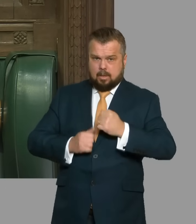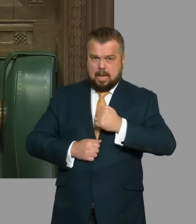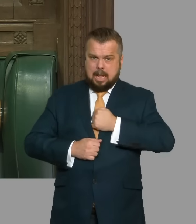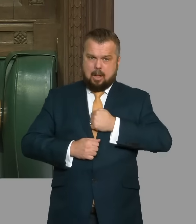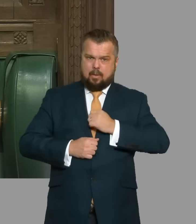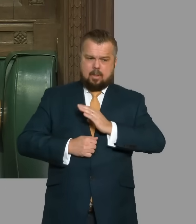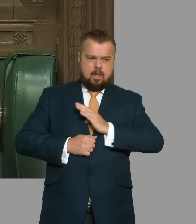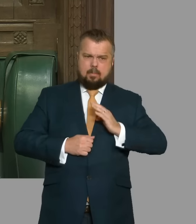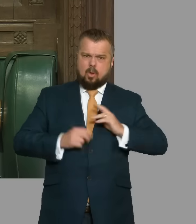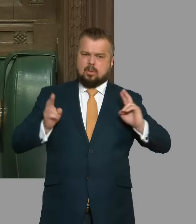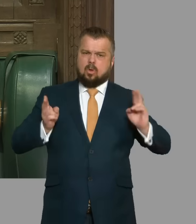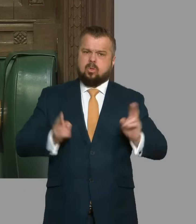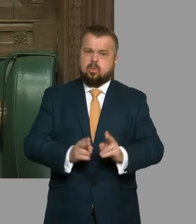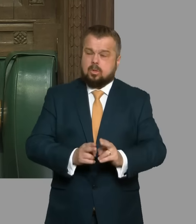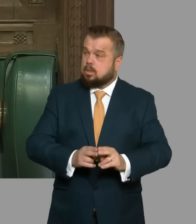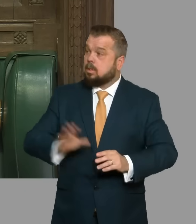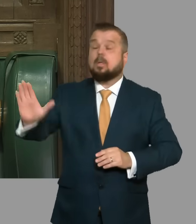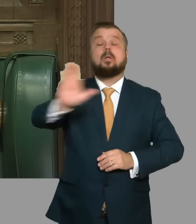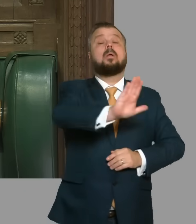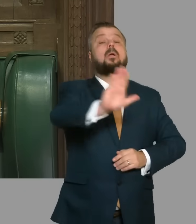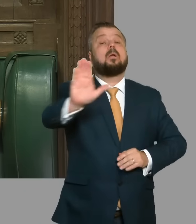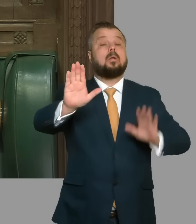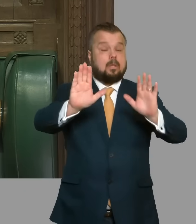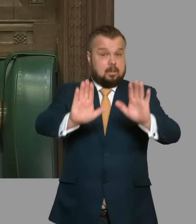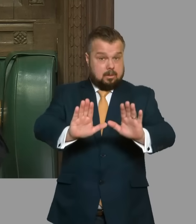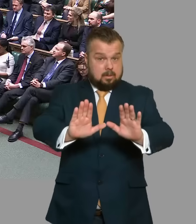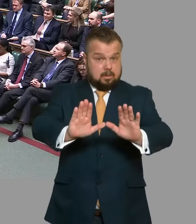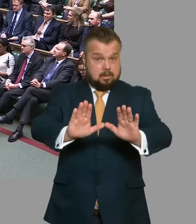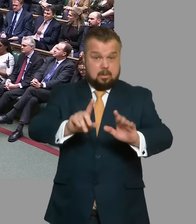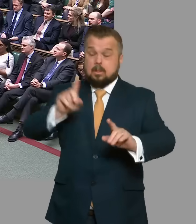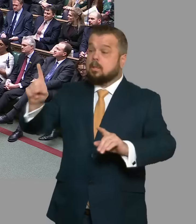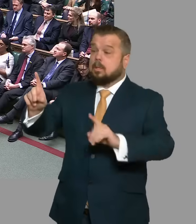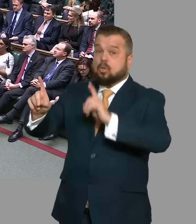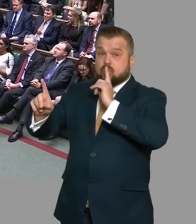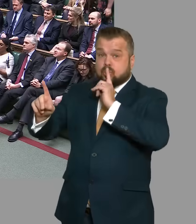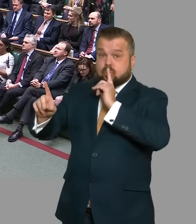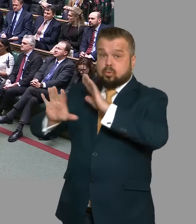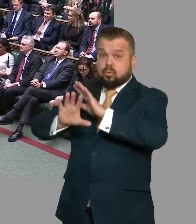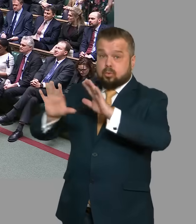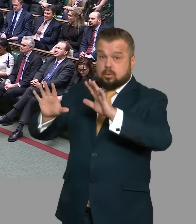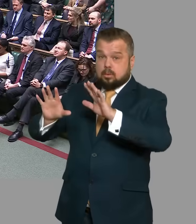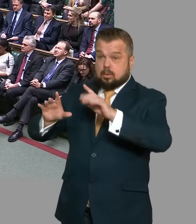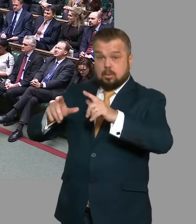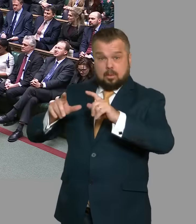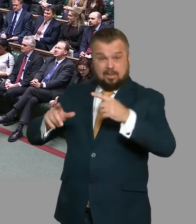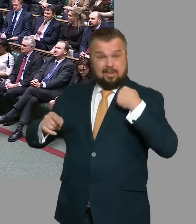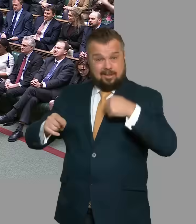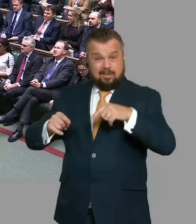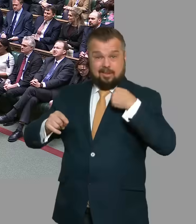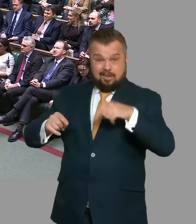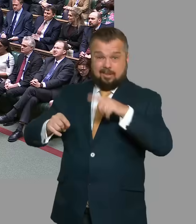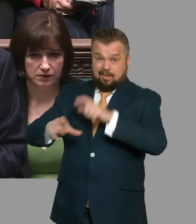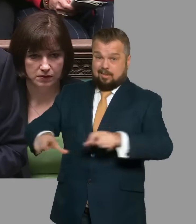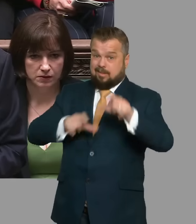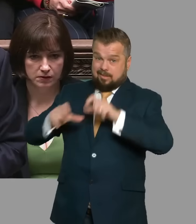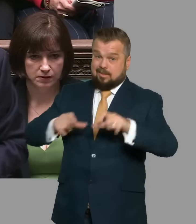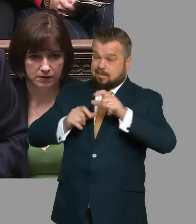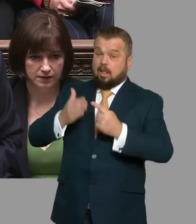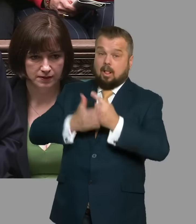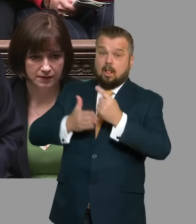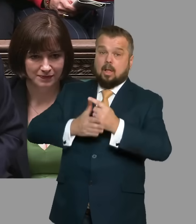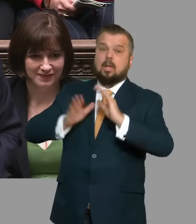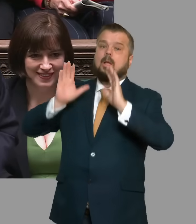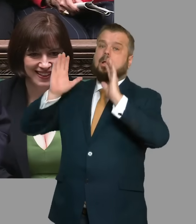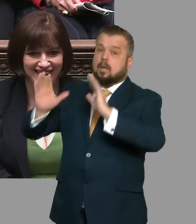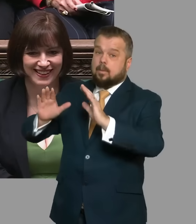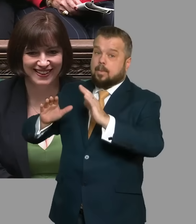cup of tea with you. Please, calm it down, or you know the consequence. Prime Minister. Mr. Speaker, they shout on a Wednesday and they defect on a